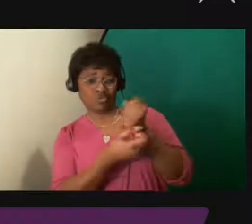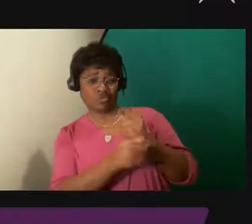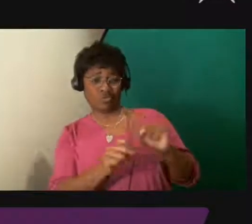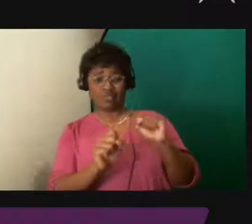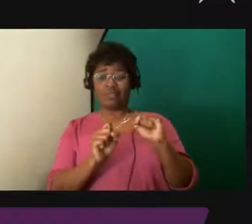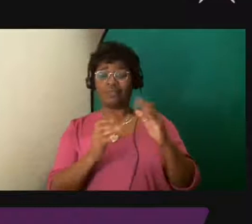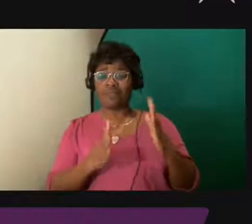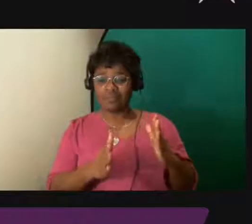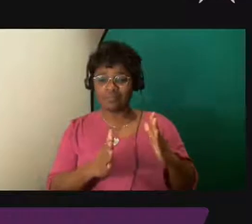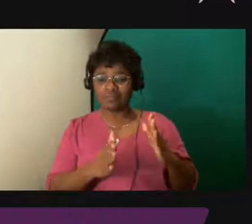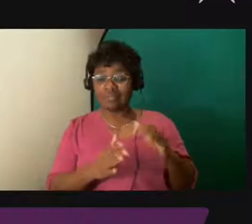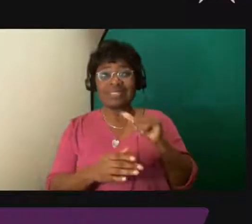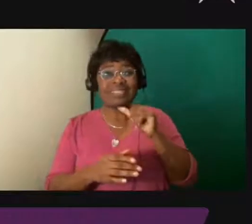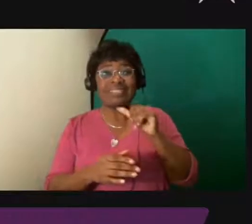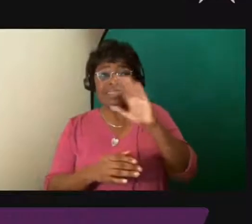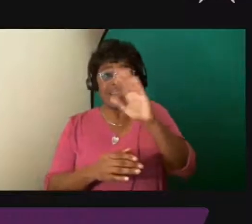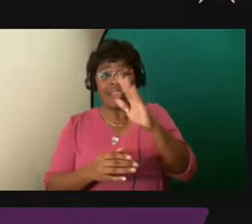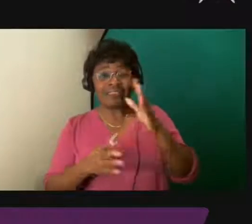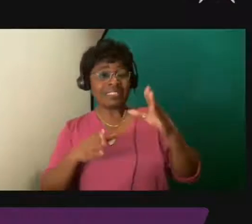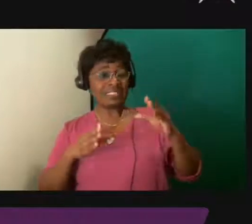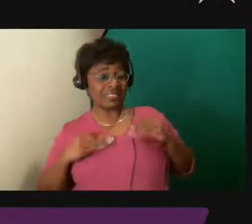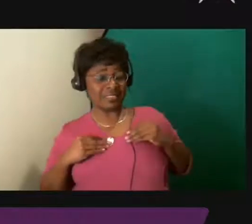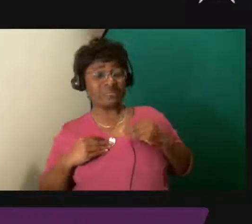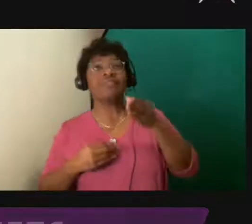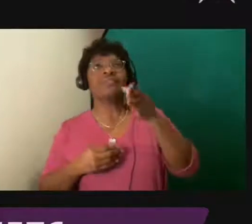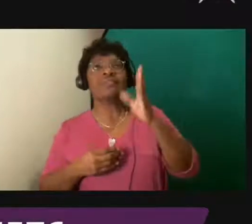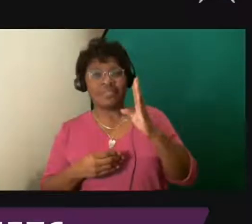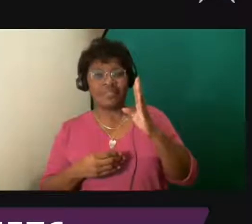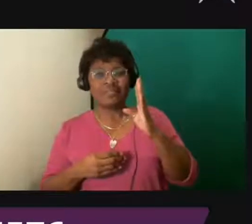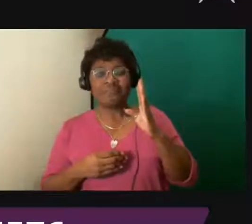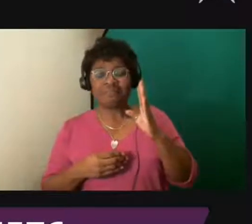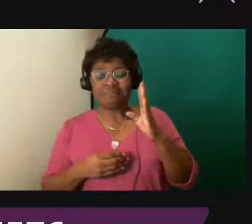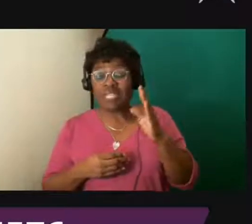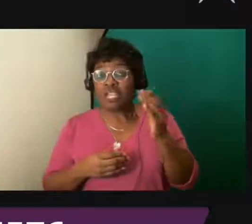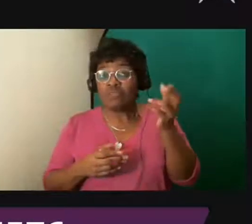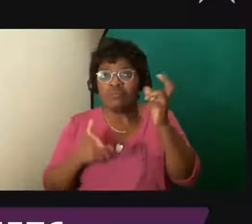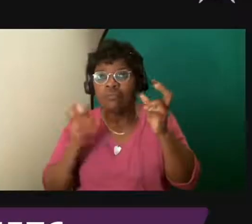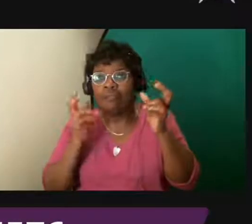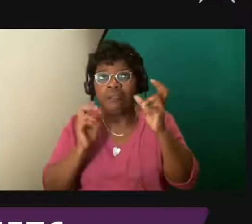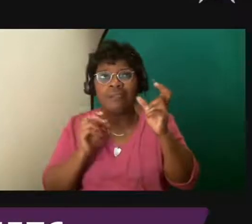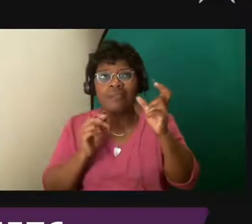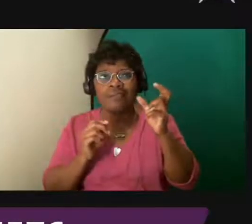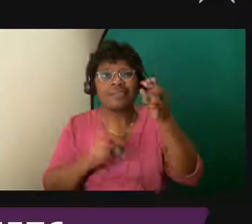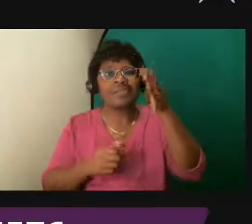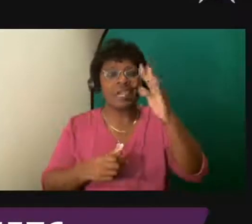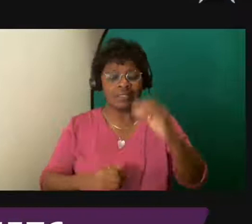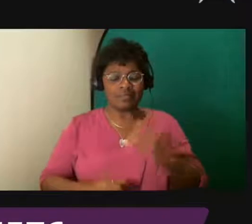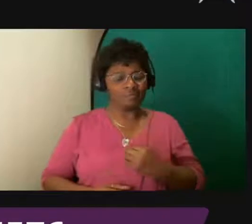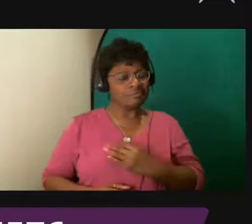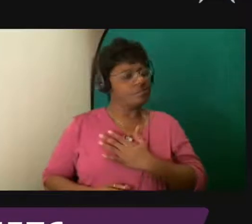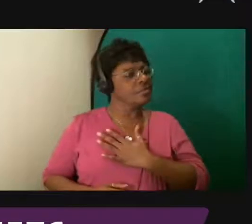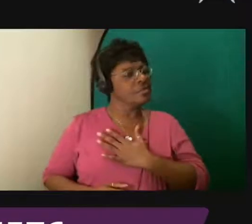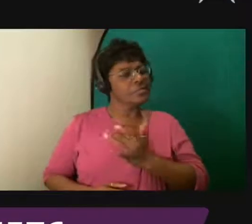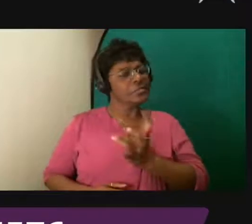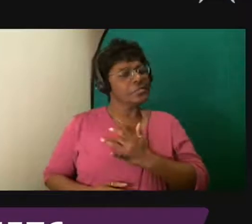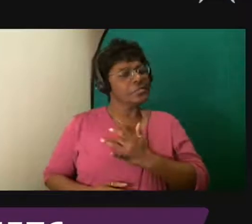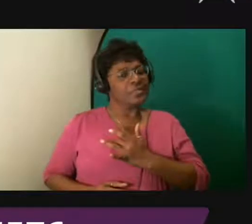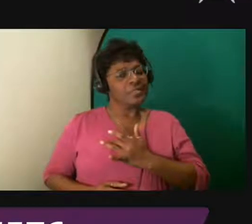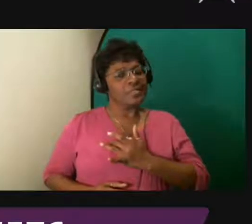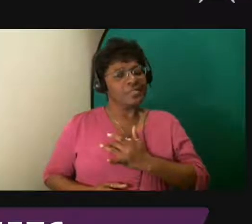given your life to Christ and you hear God telling you it's time to do it, just simply text the word new faith